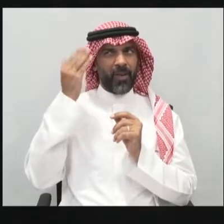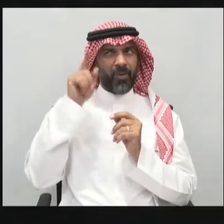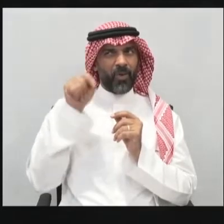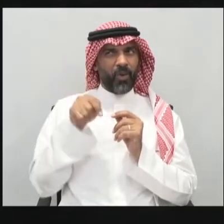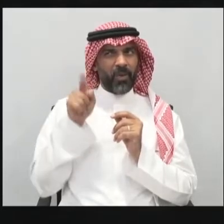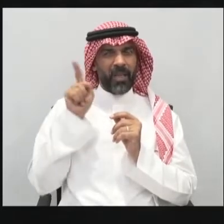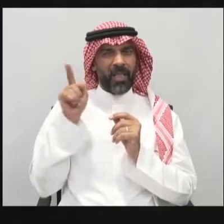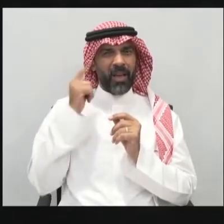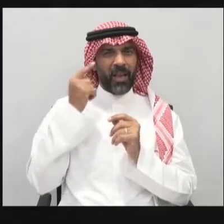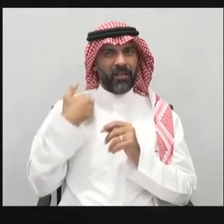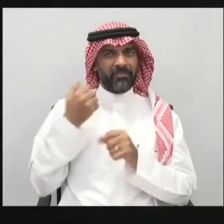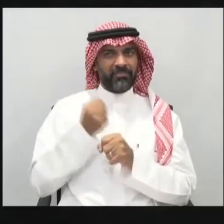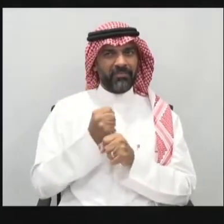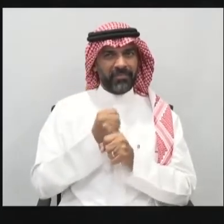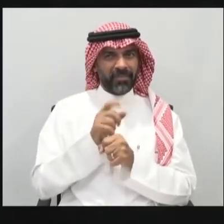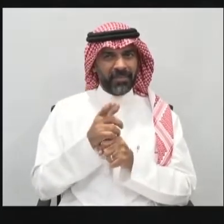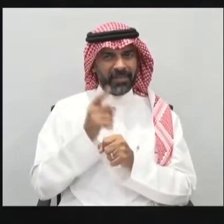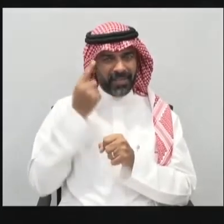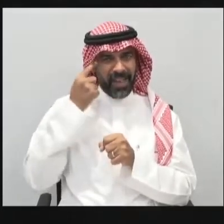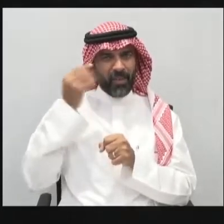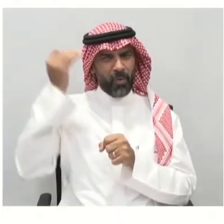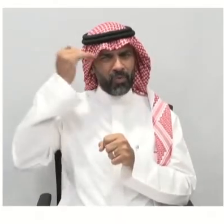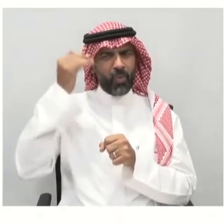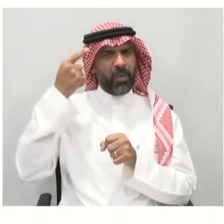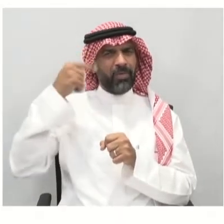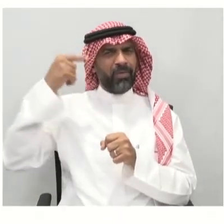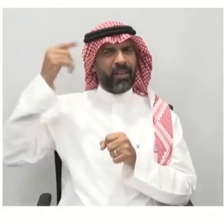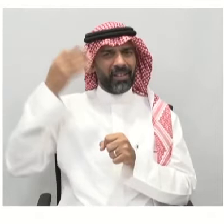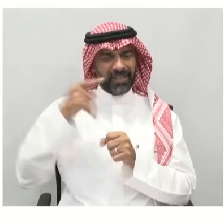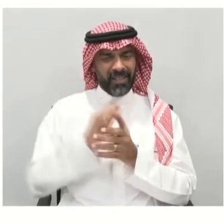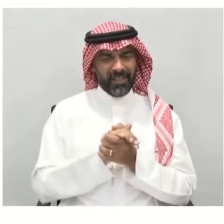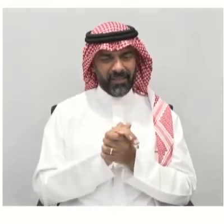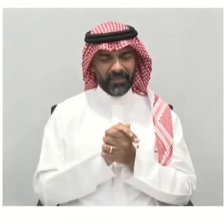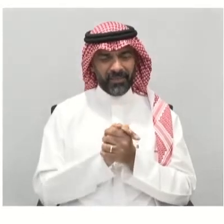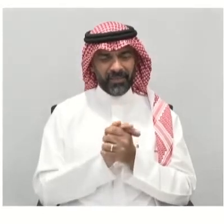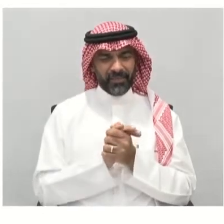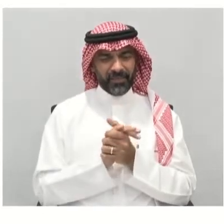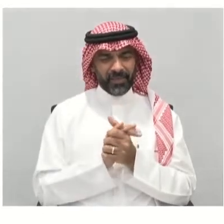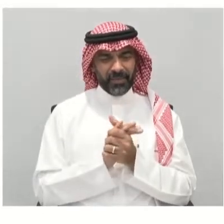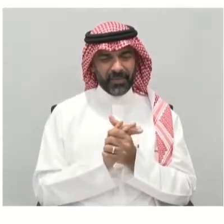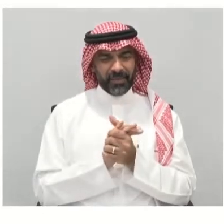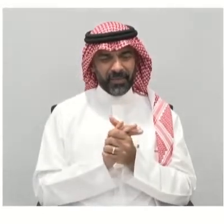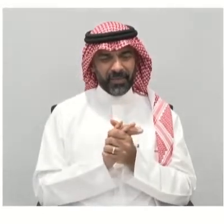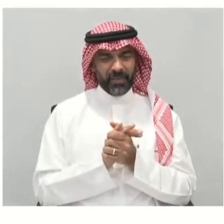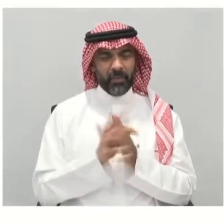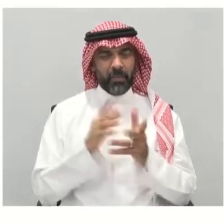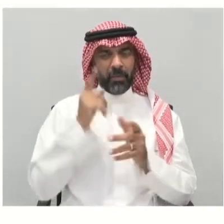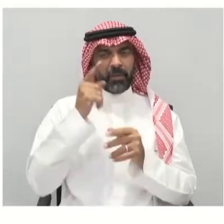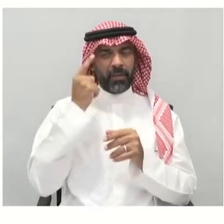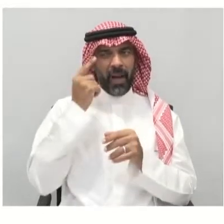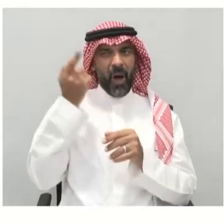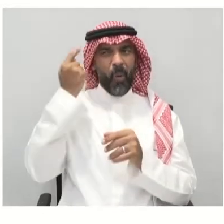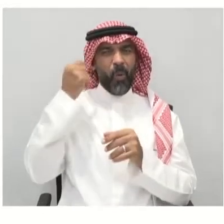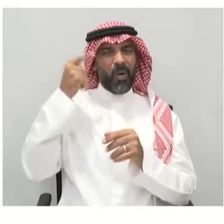pictures. What kinds of memories can we remember? Maybe I remember when my